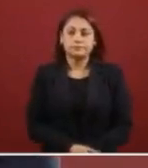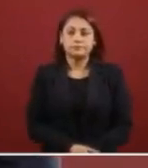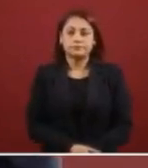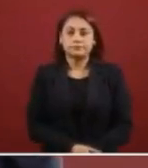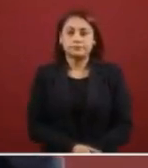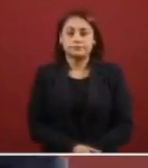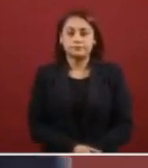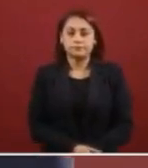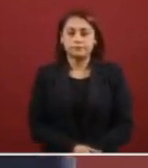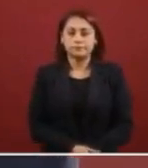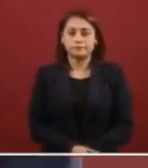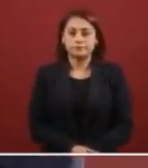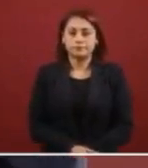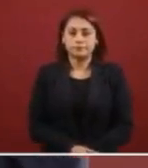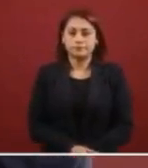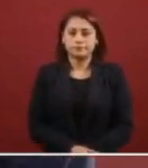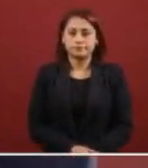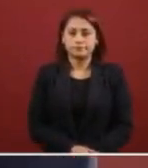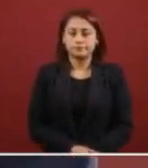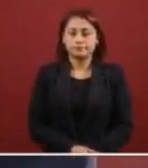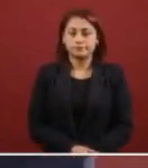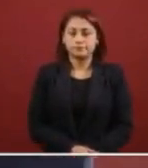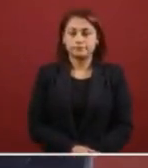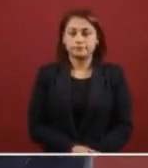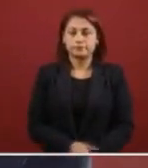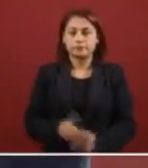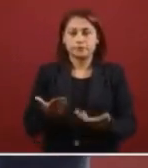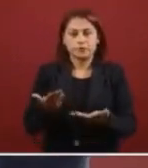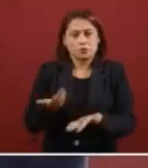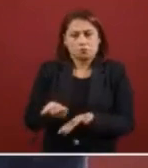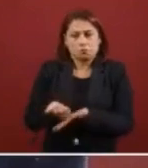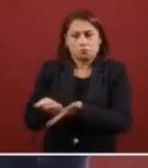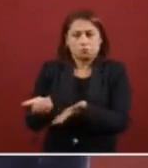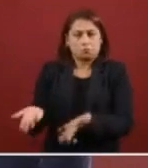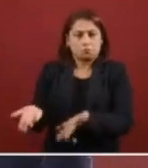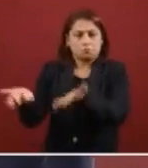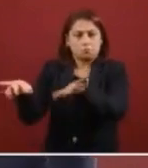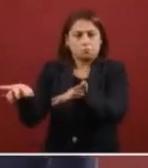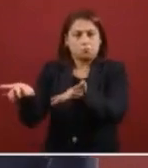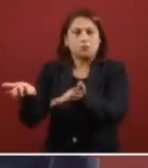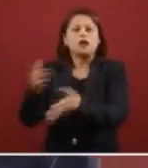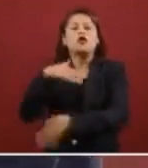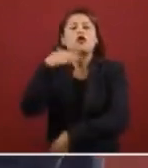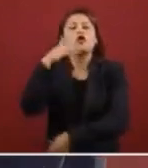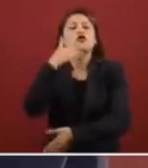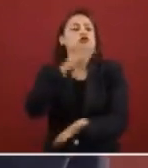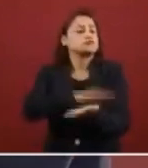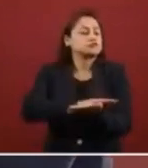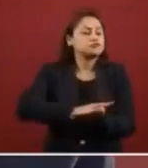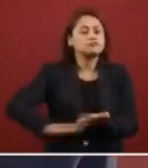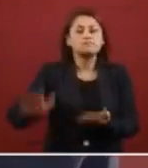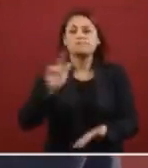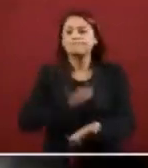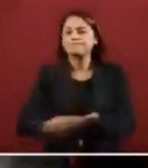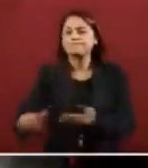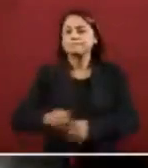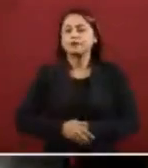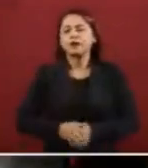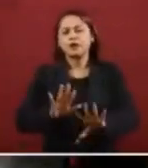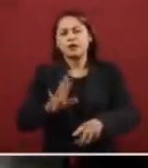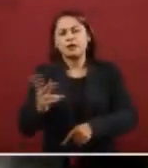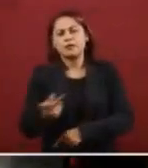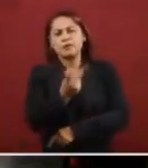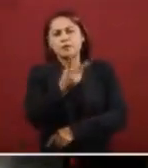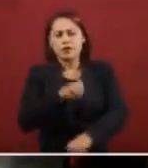in order that we can end with this corruption. En este caso de Odebrecht, ¿su gobierno tiene información de